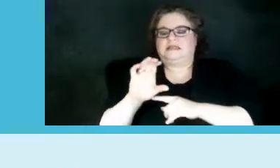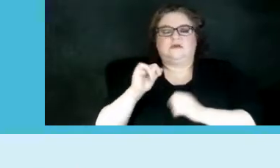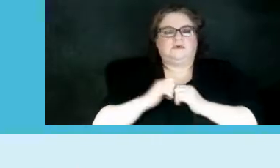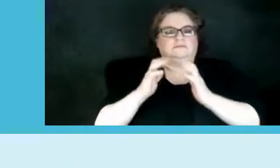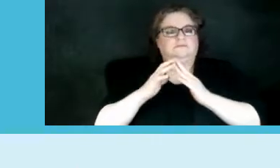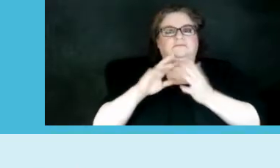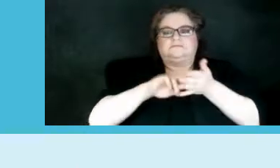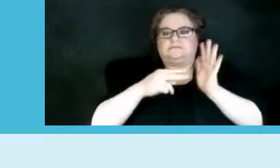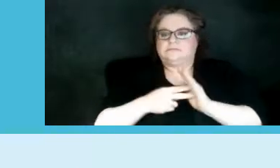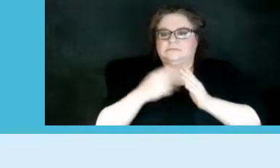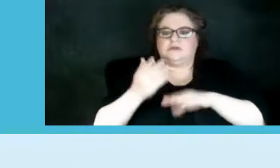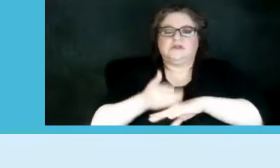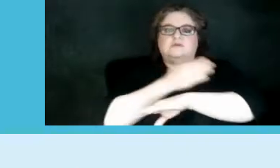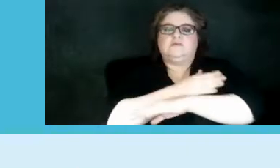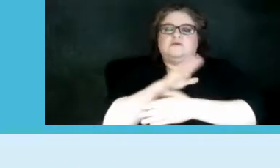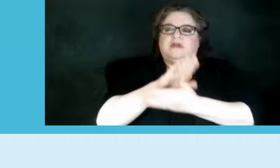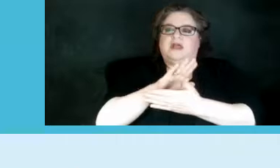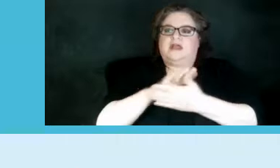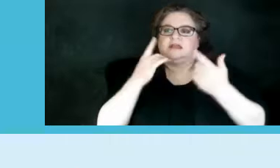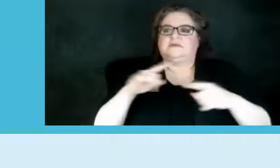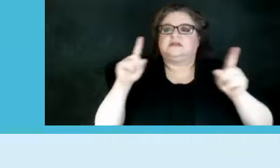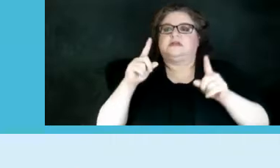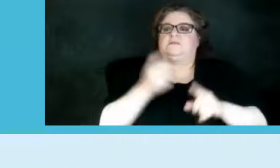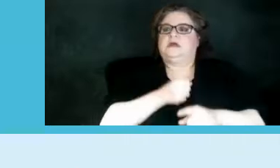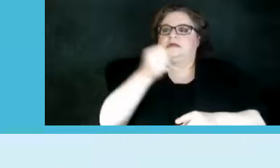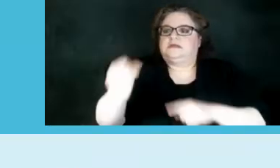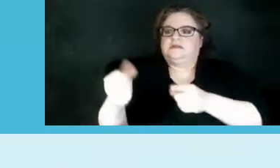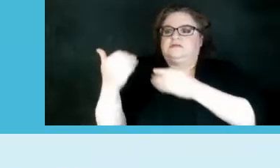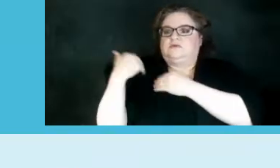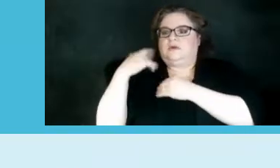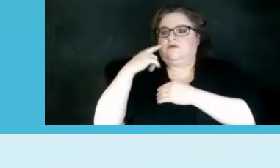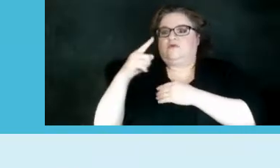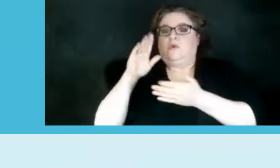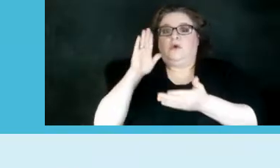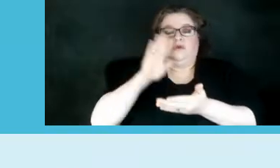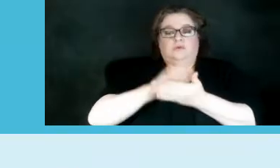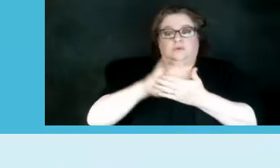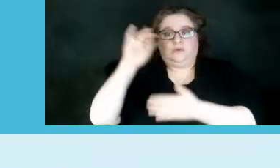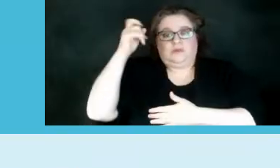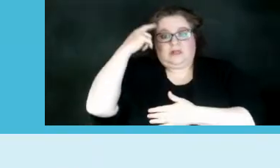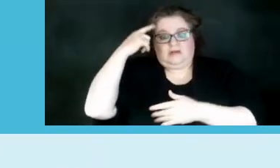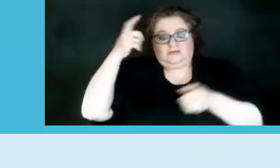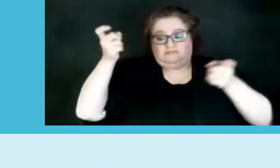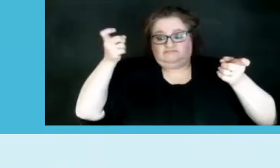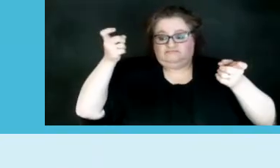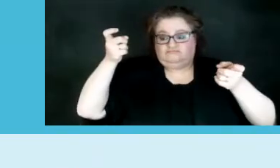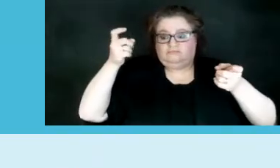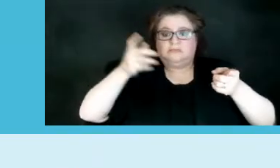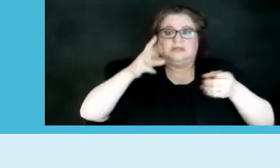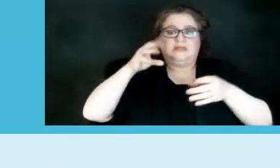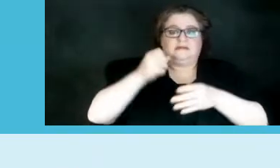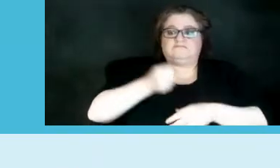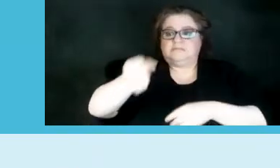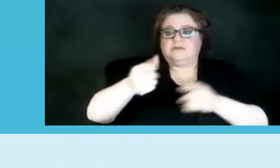of improving academic achievement by placing the responsibility of the school governance in the hands of parents, community